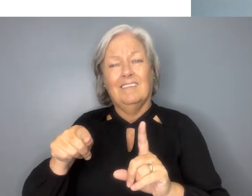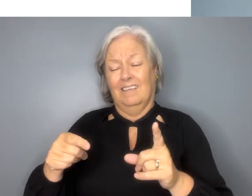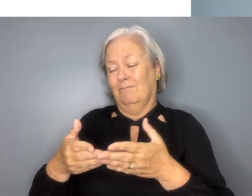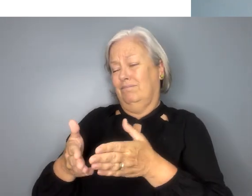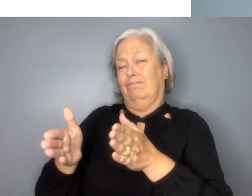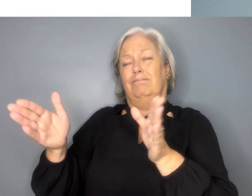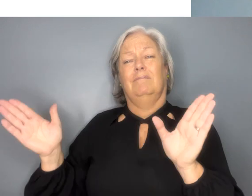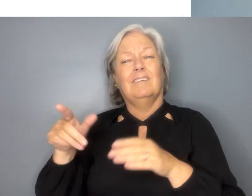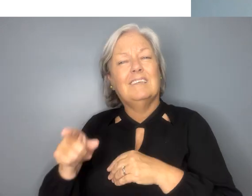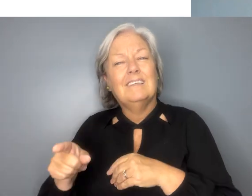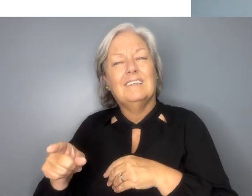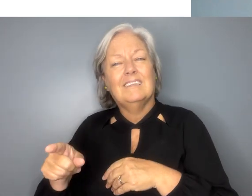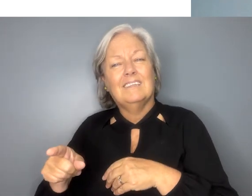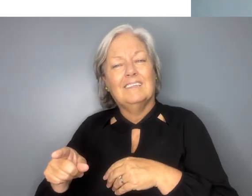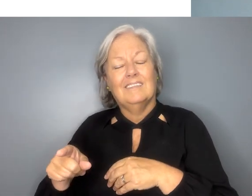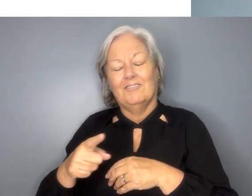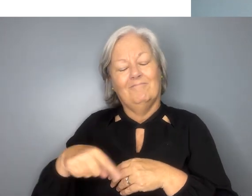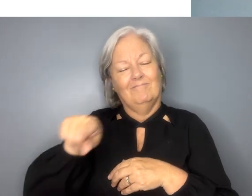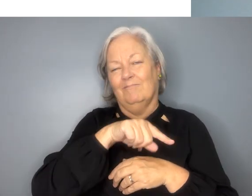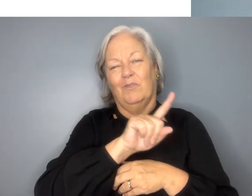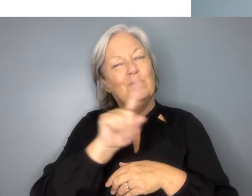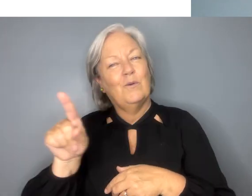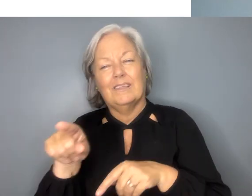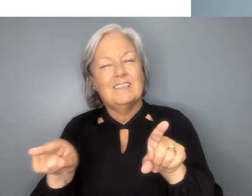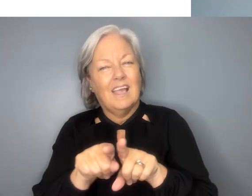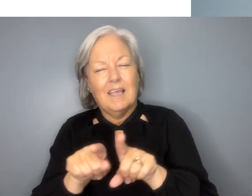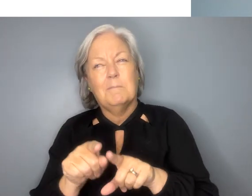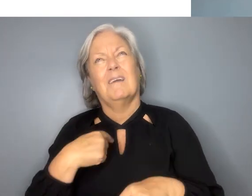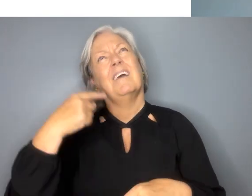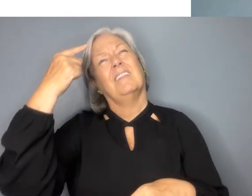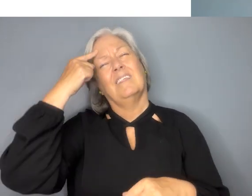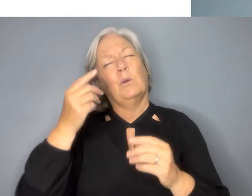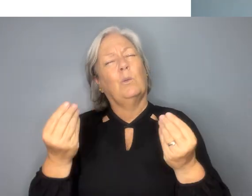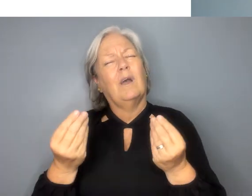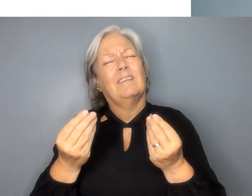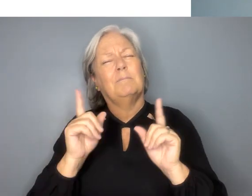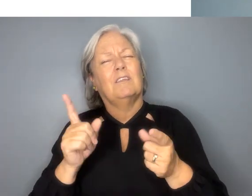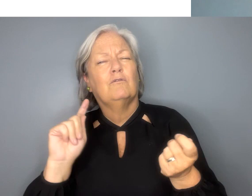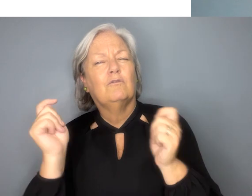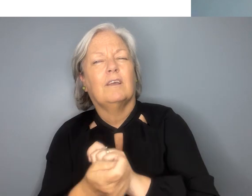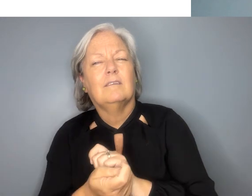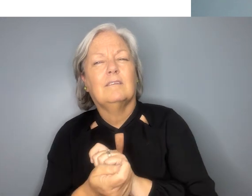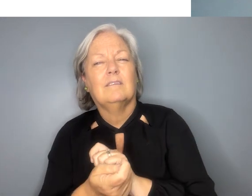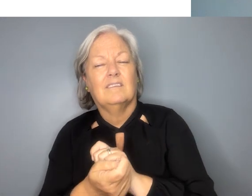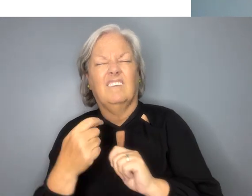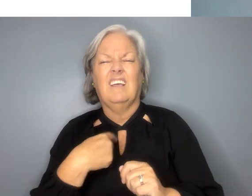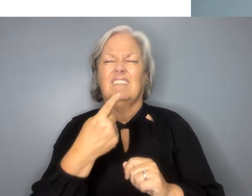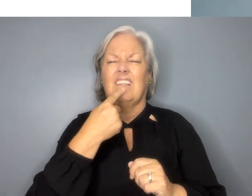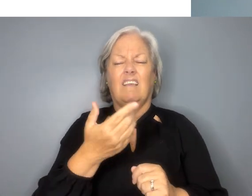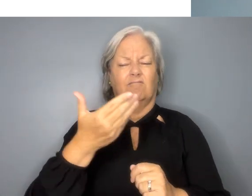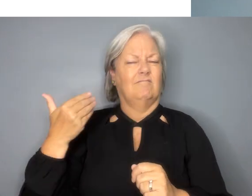basically just saying different than, right? But I think so far as what needs to change for supports, the issue could also be, I think as you